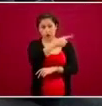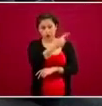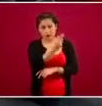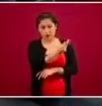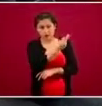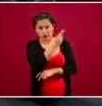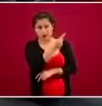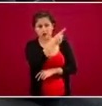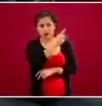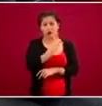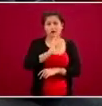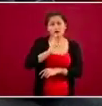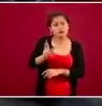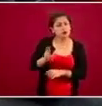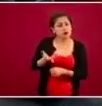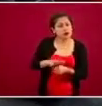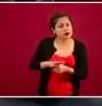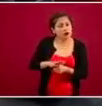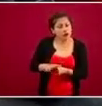the